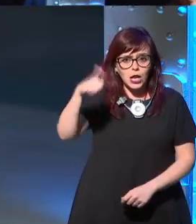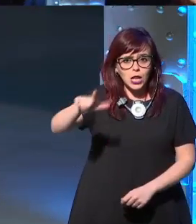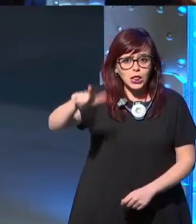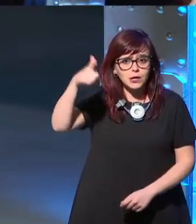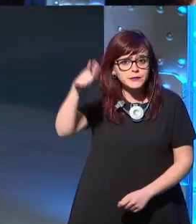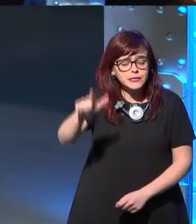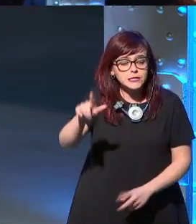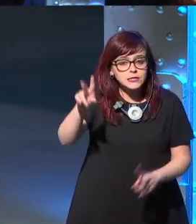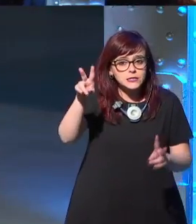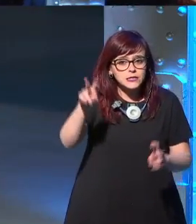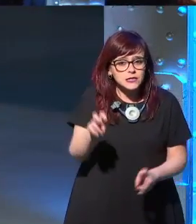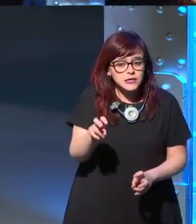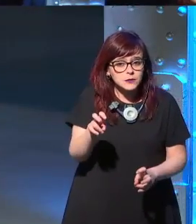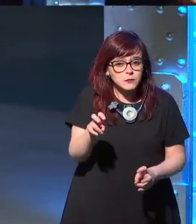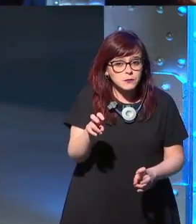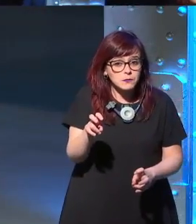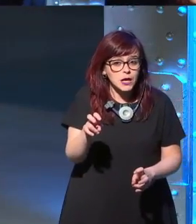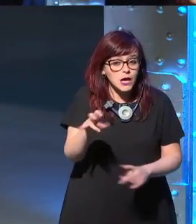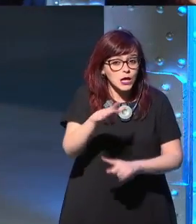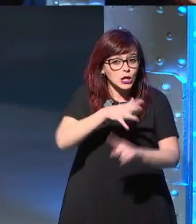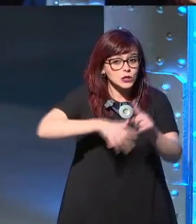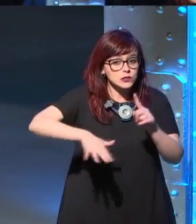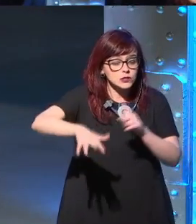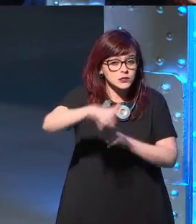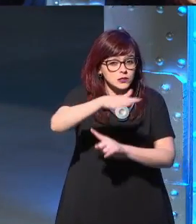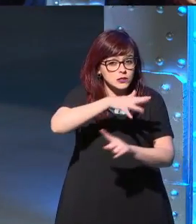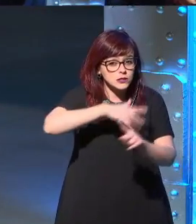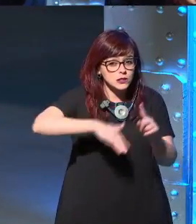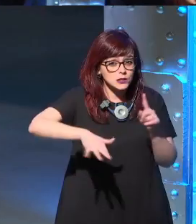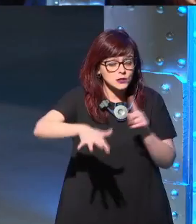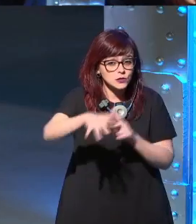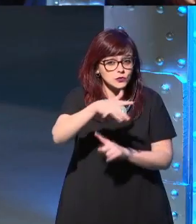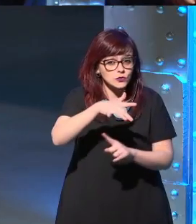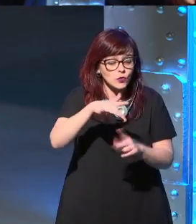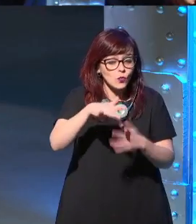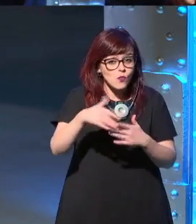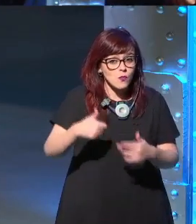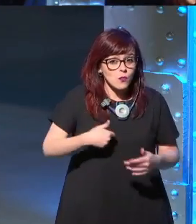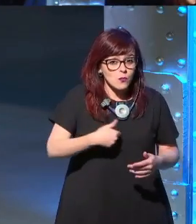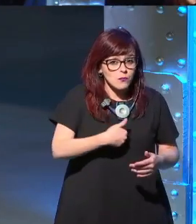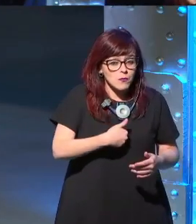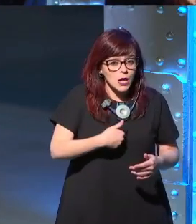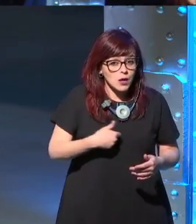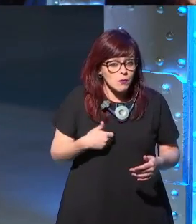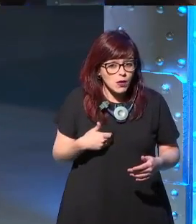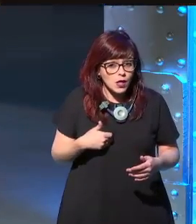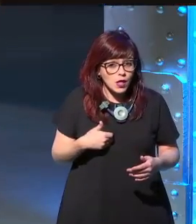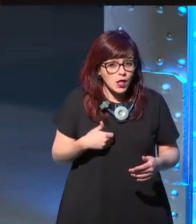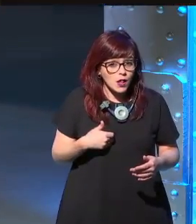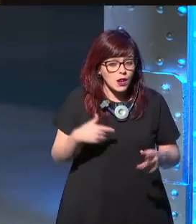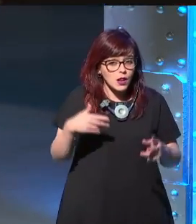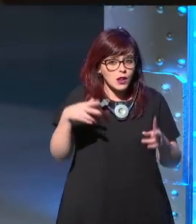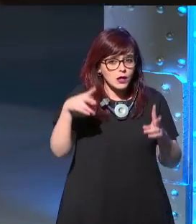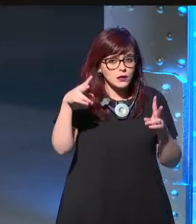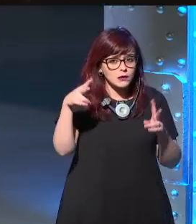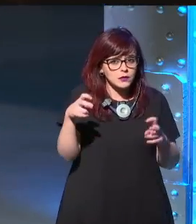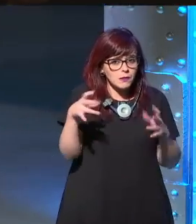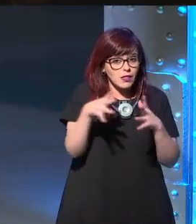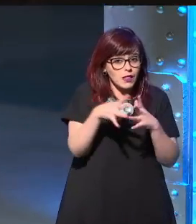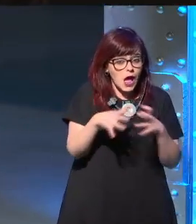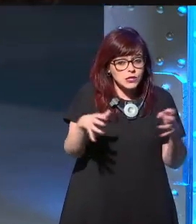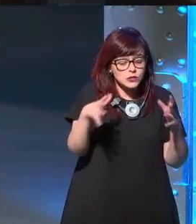and did that play a role in his drive to innovate and to perfect things constantly? That's a good question, because biographers have to learn